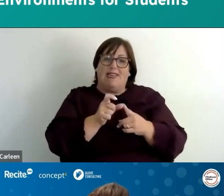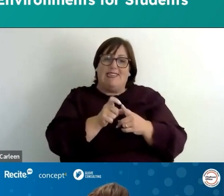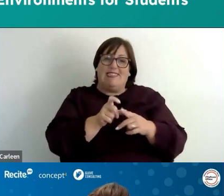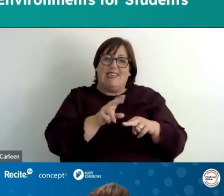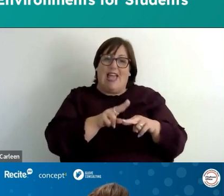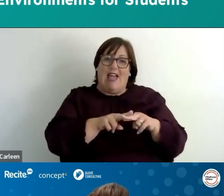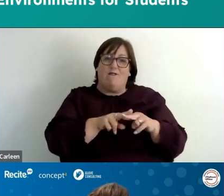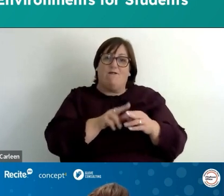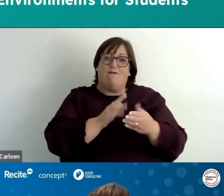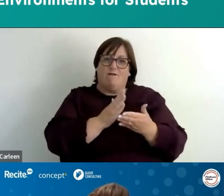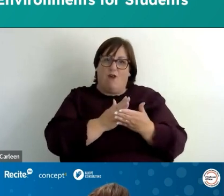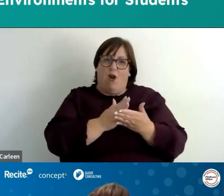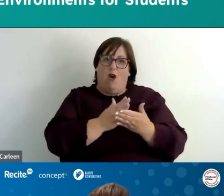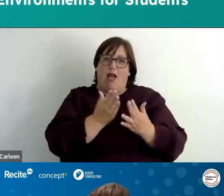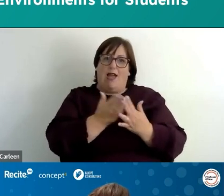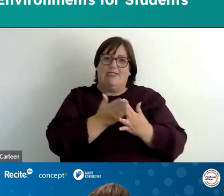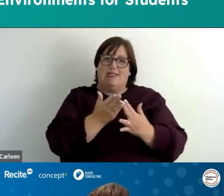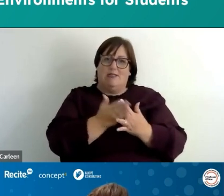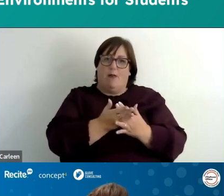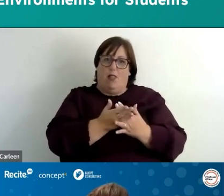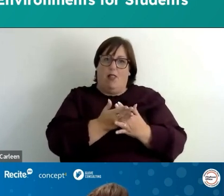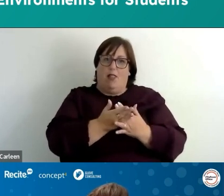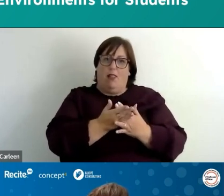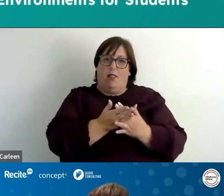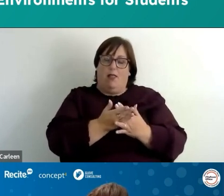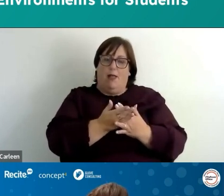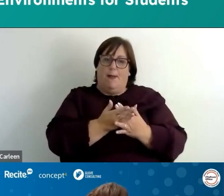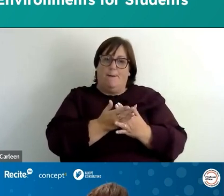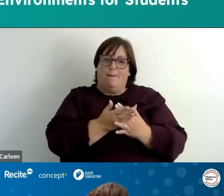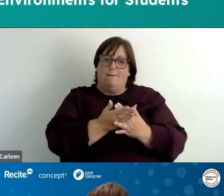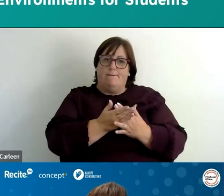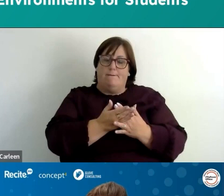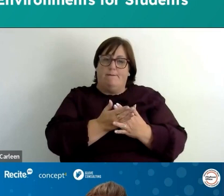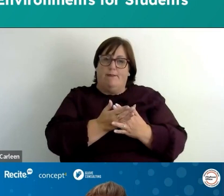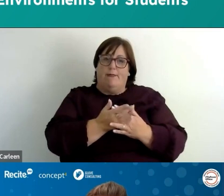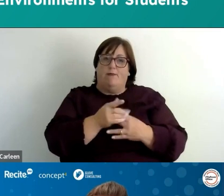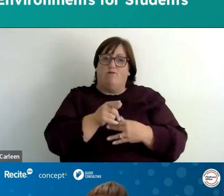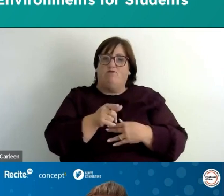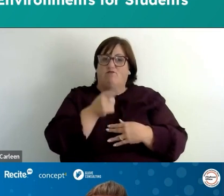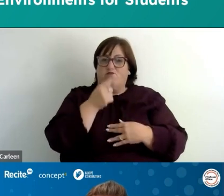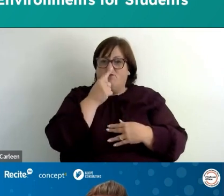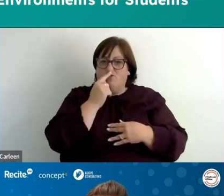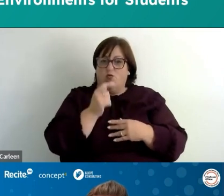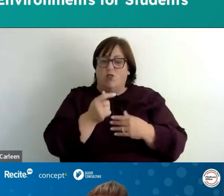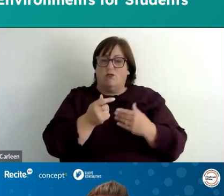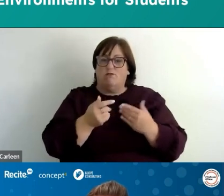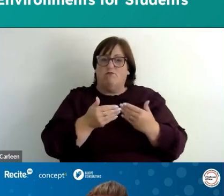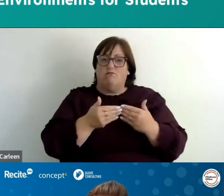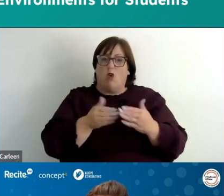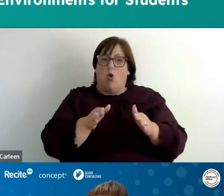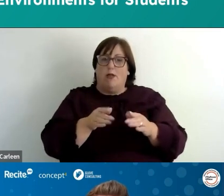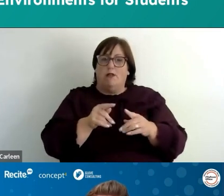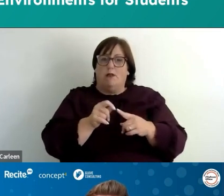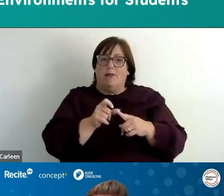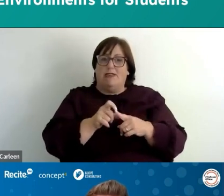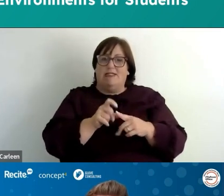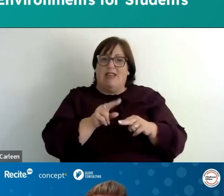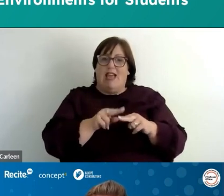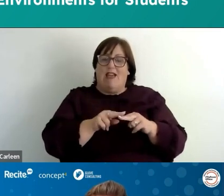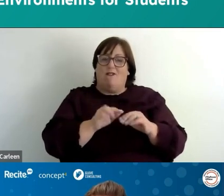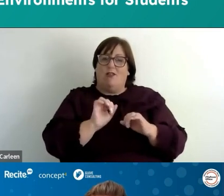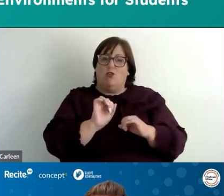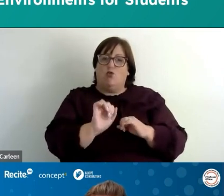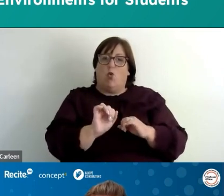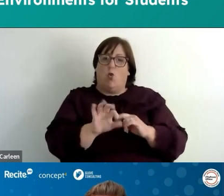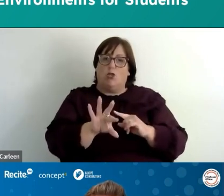into most modern day browsers, if not all now. You could open up that PDF in a chosen browser, Chrome,